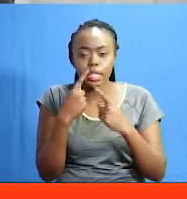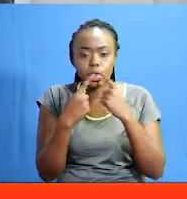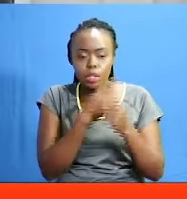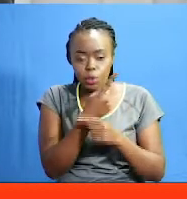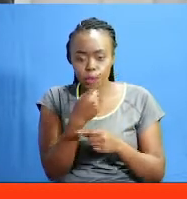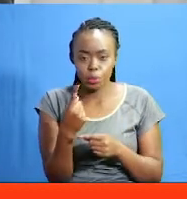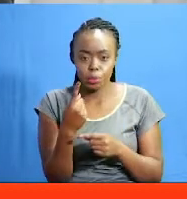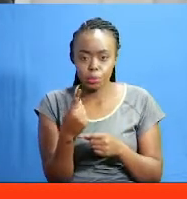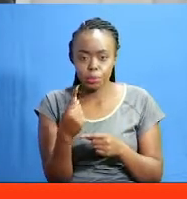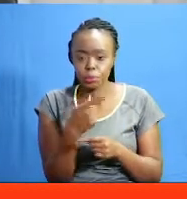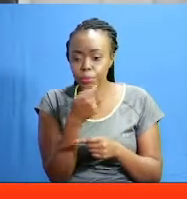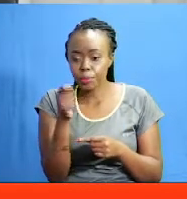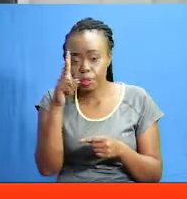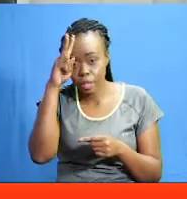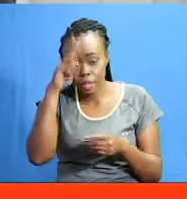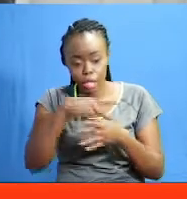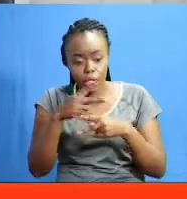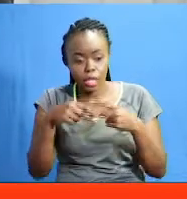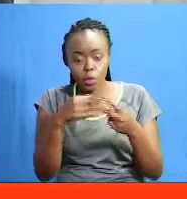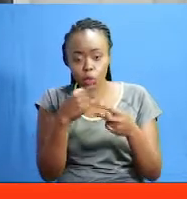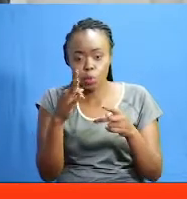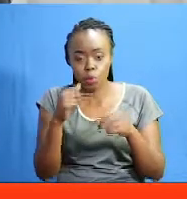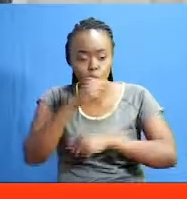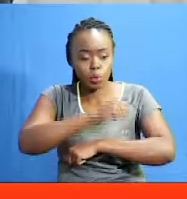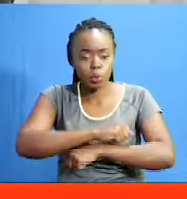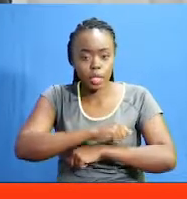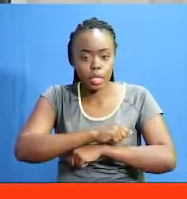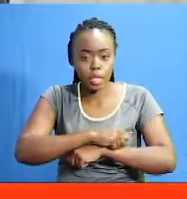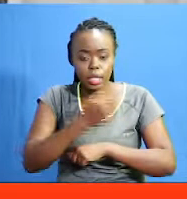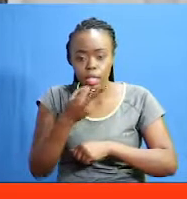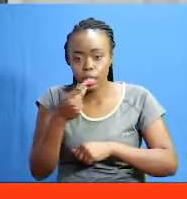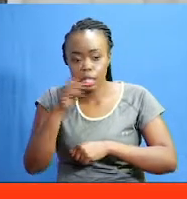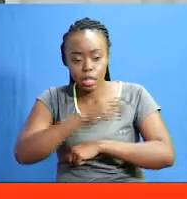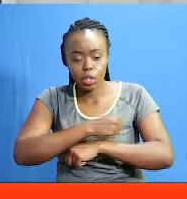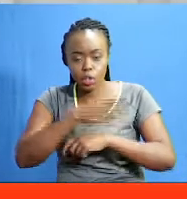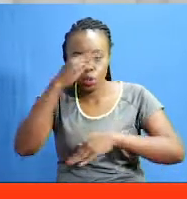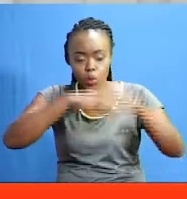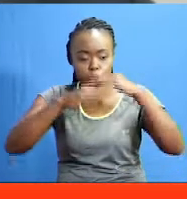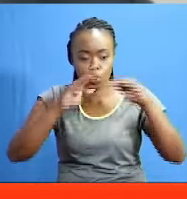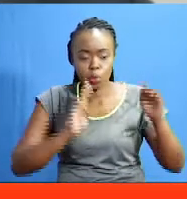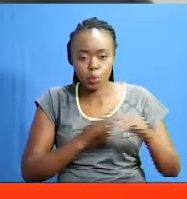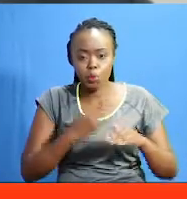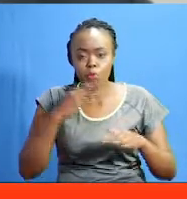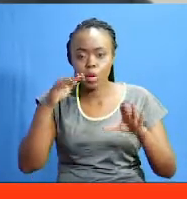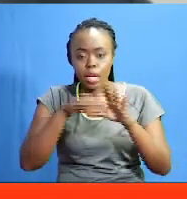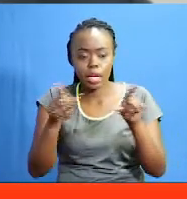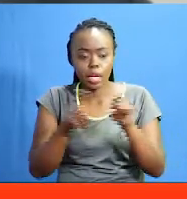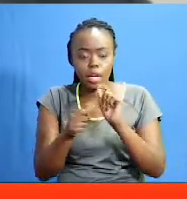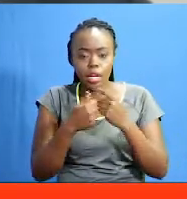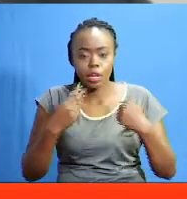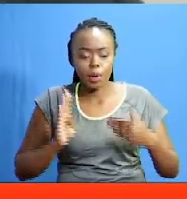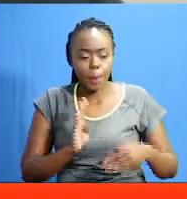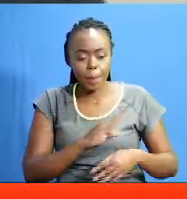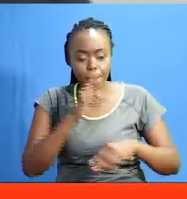which tells you the kind of school, the kind of university we are. And such